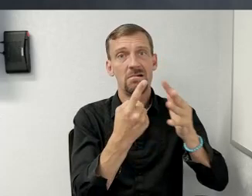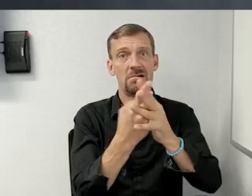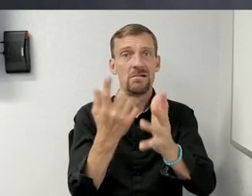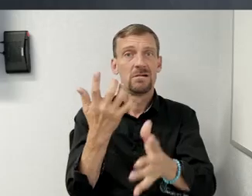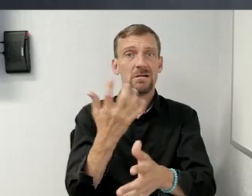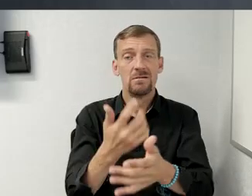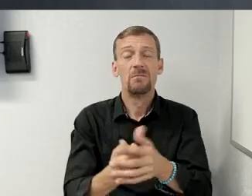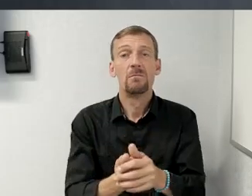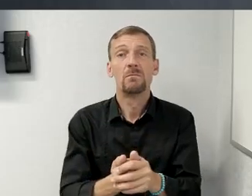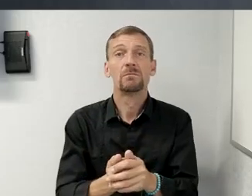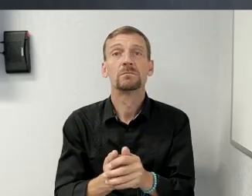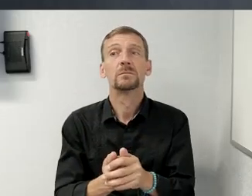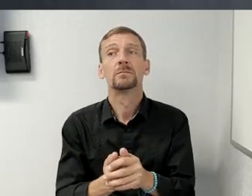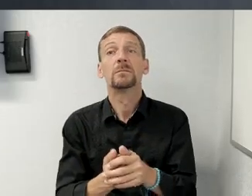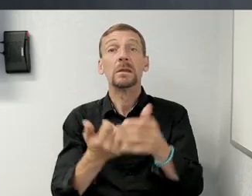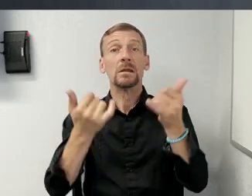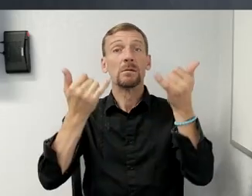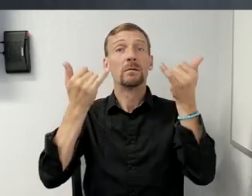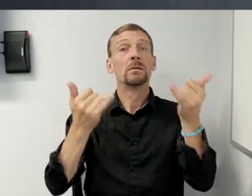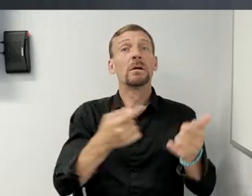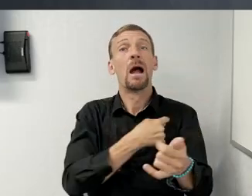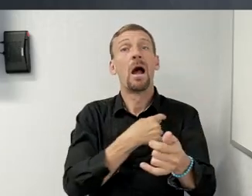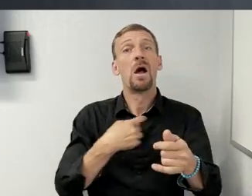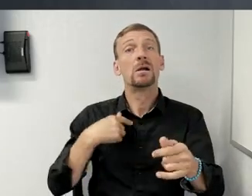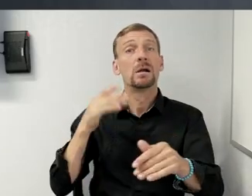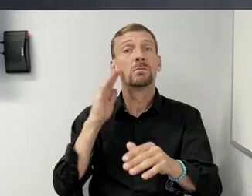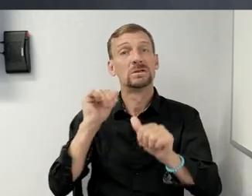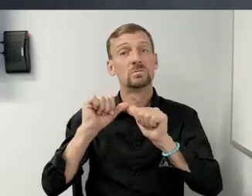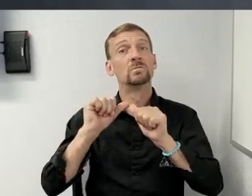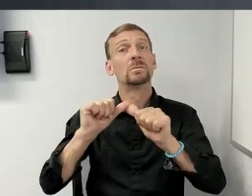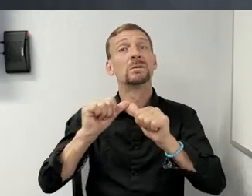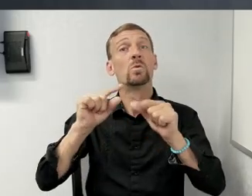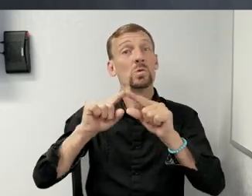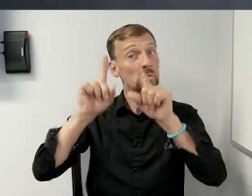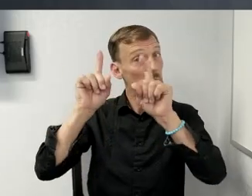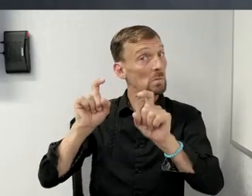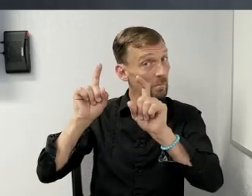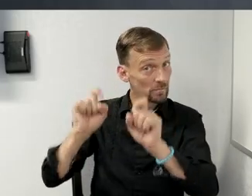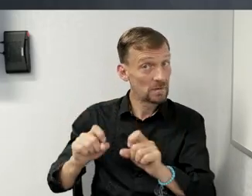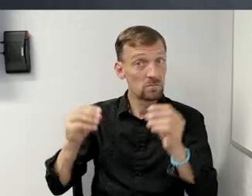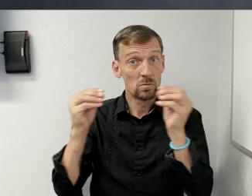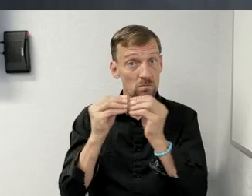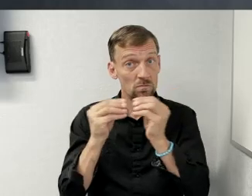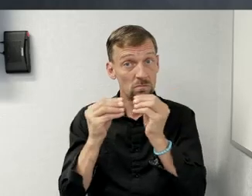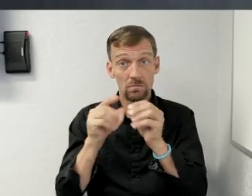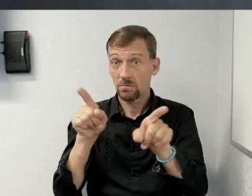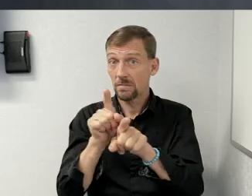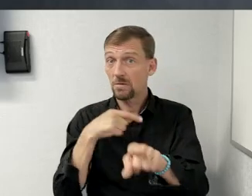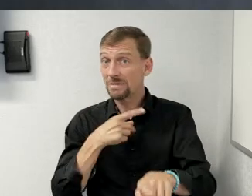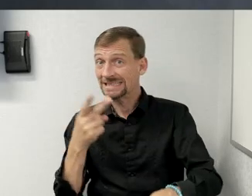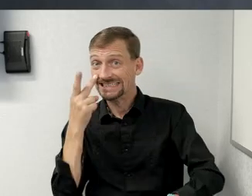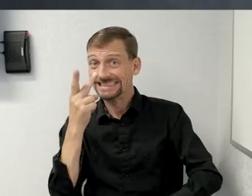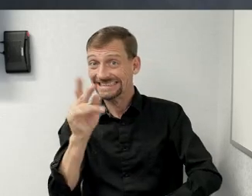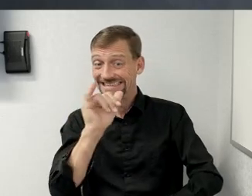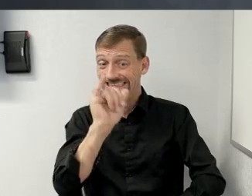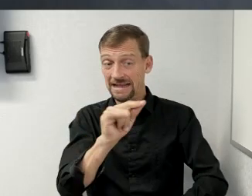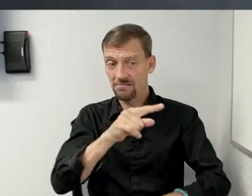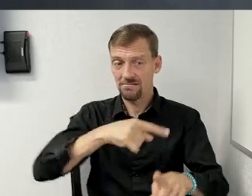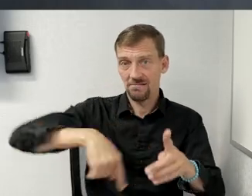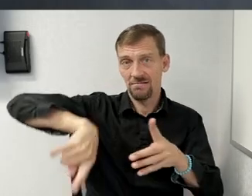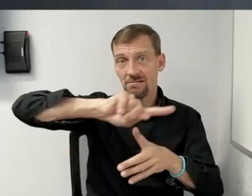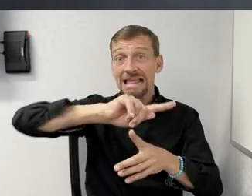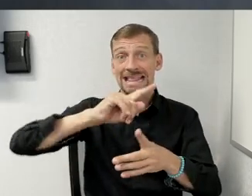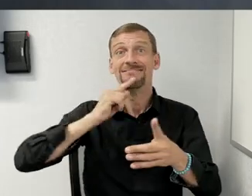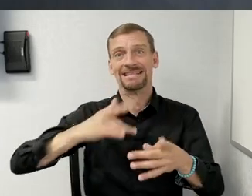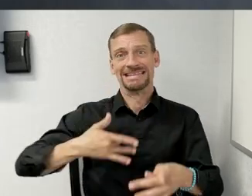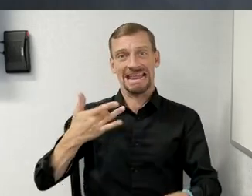so we will probably continue to test as long as we see those symptoms. A